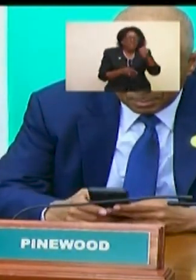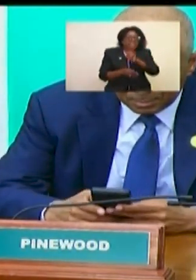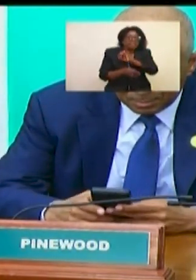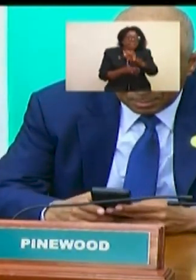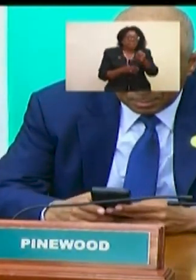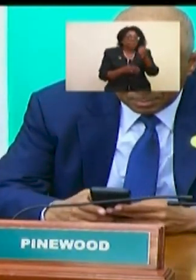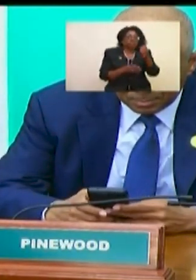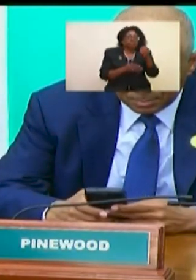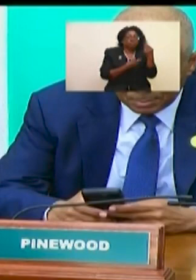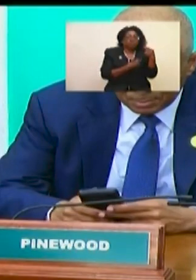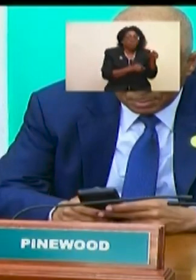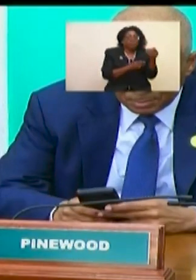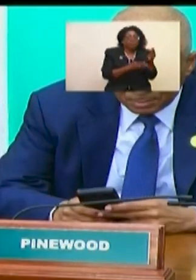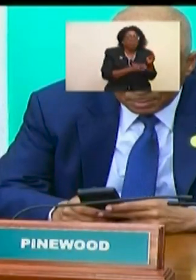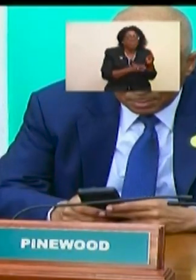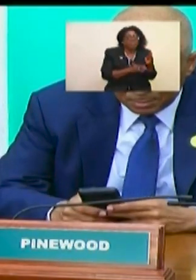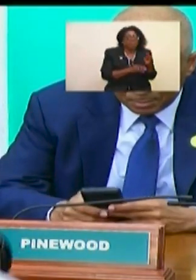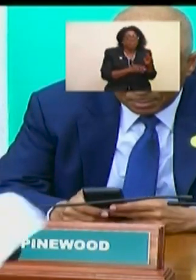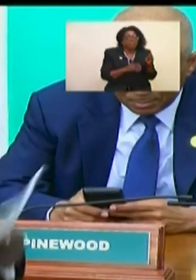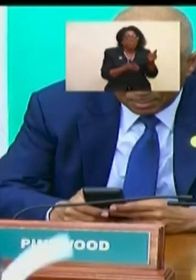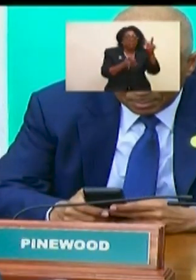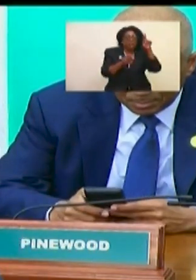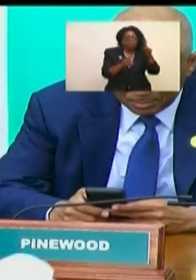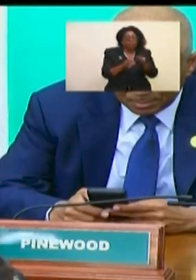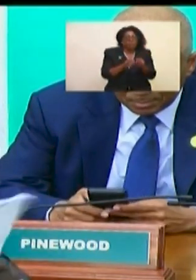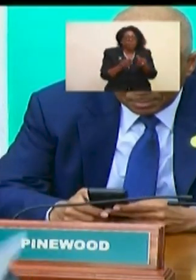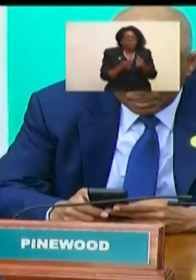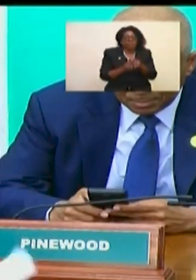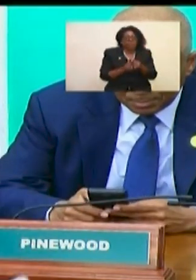me. That's why he's quiet.